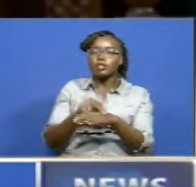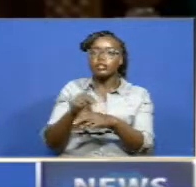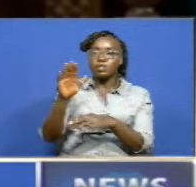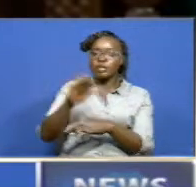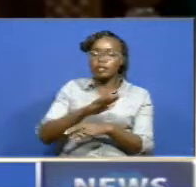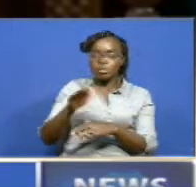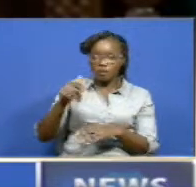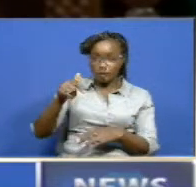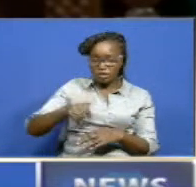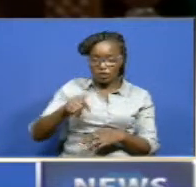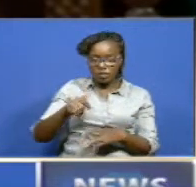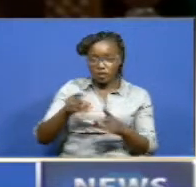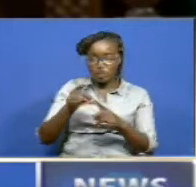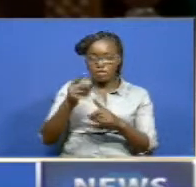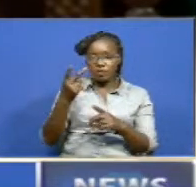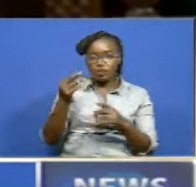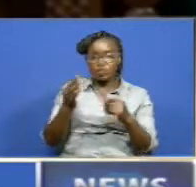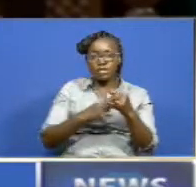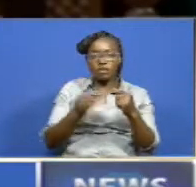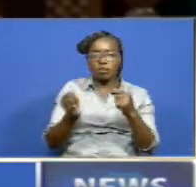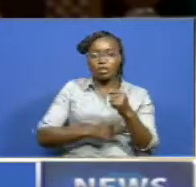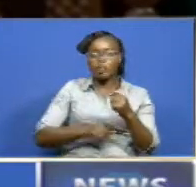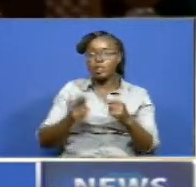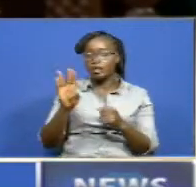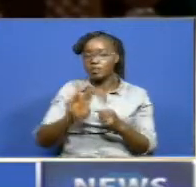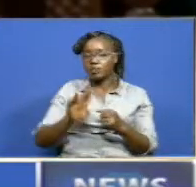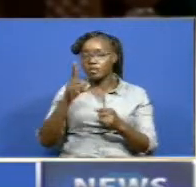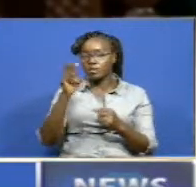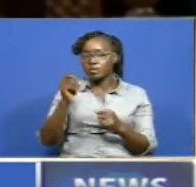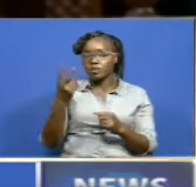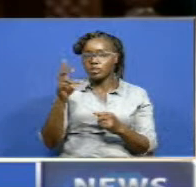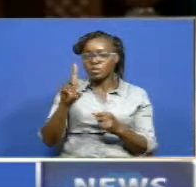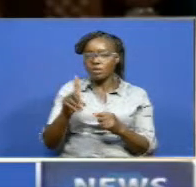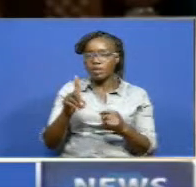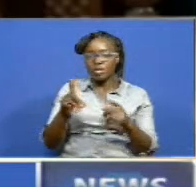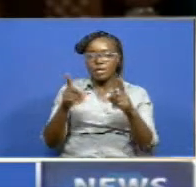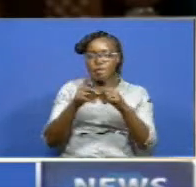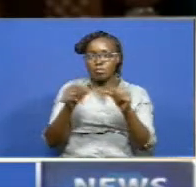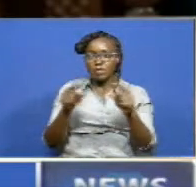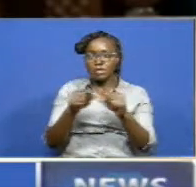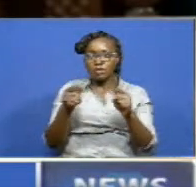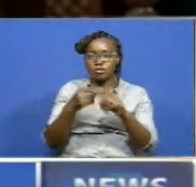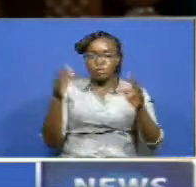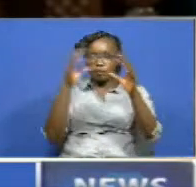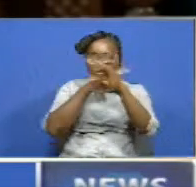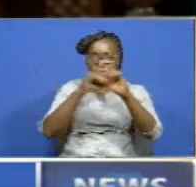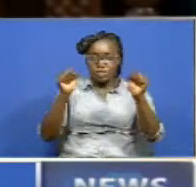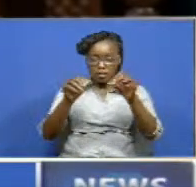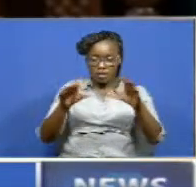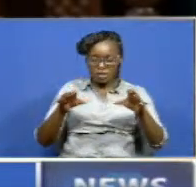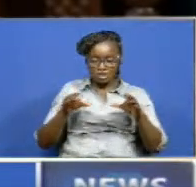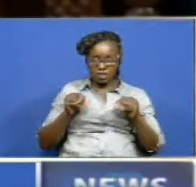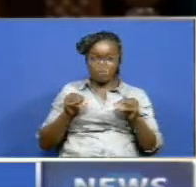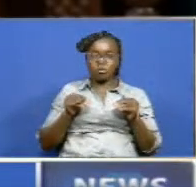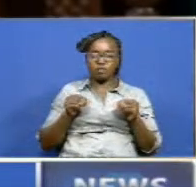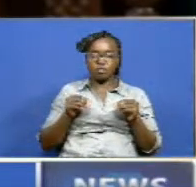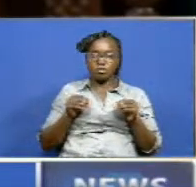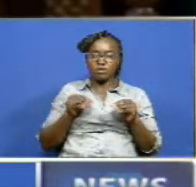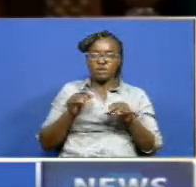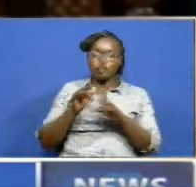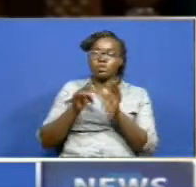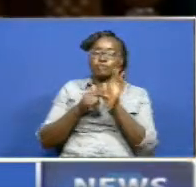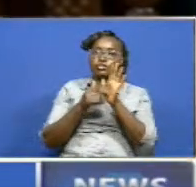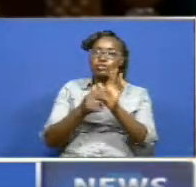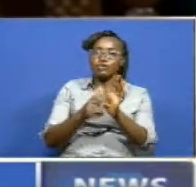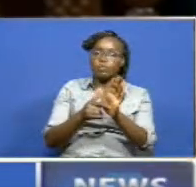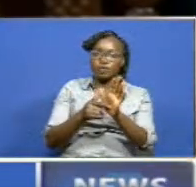today, 28th of April 2021, received a message from His Excellency the President conveying the nomination of